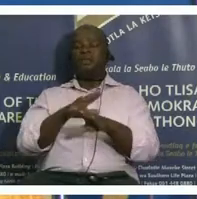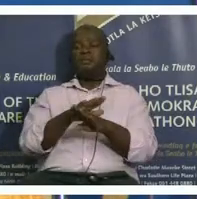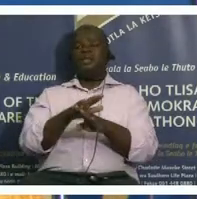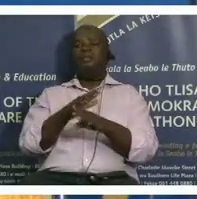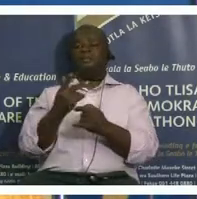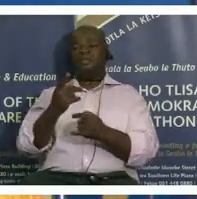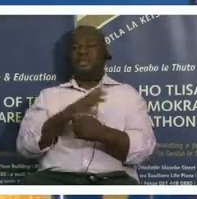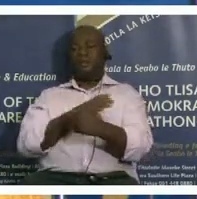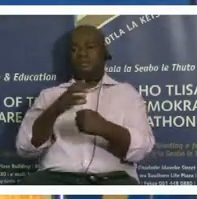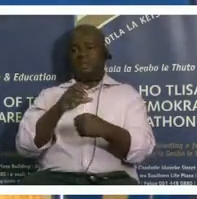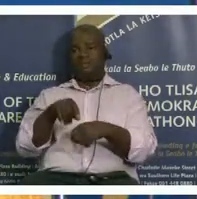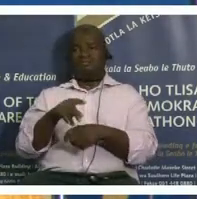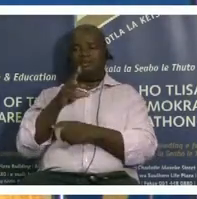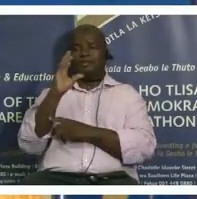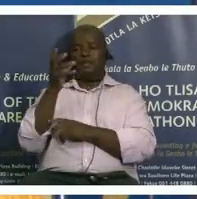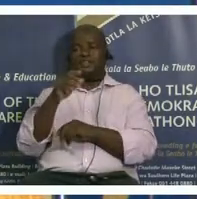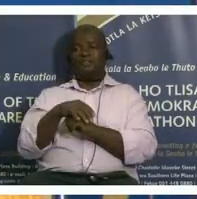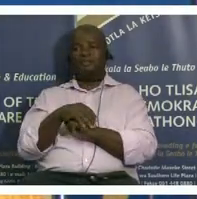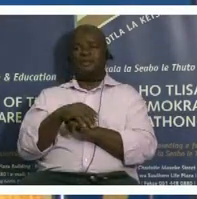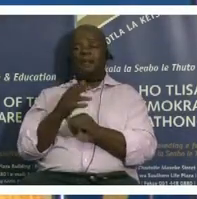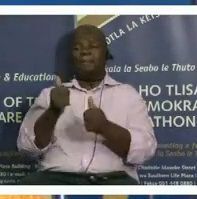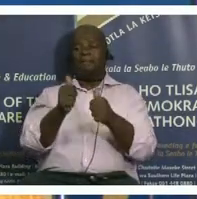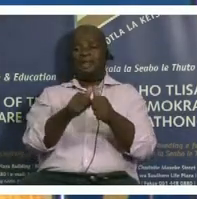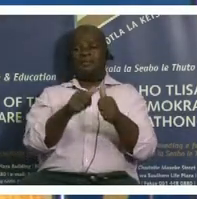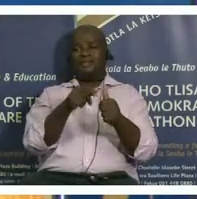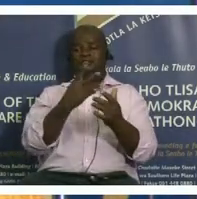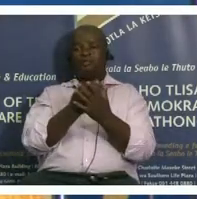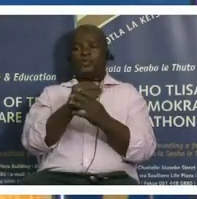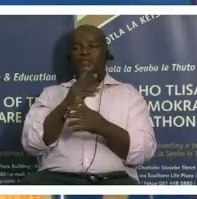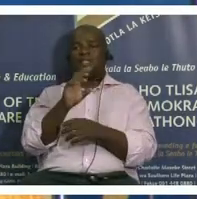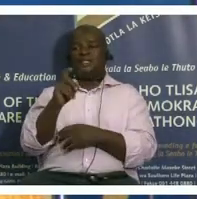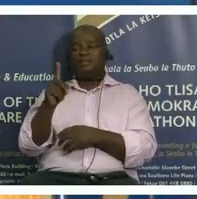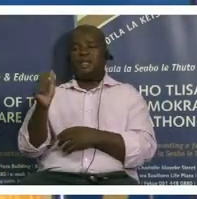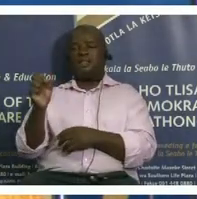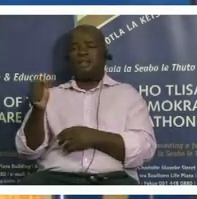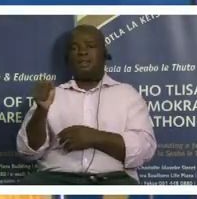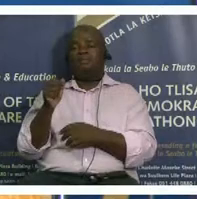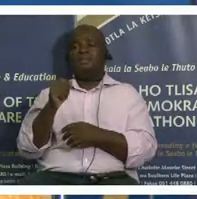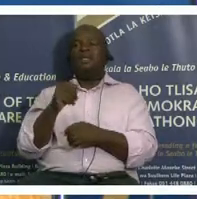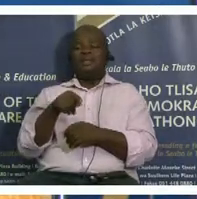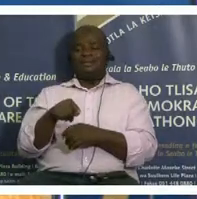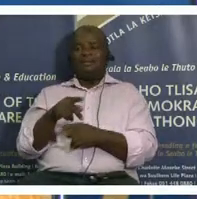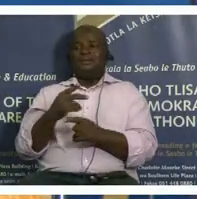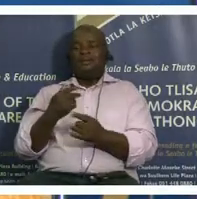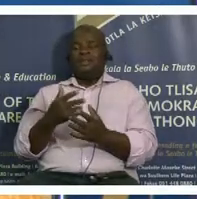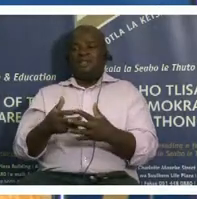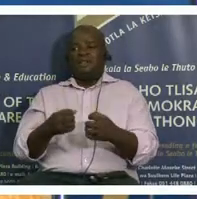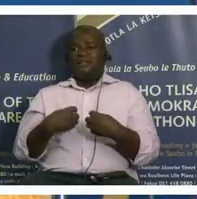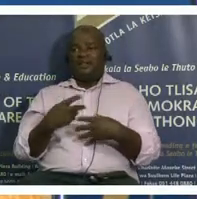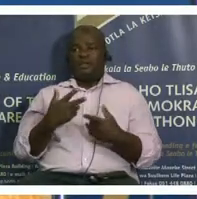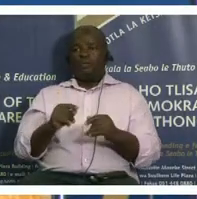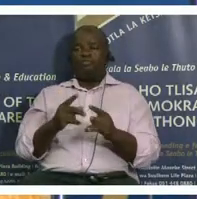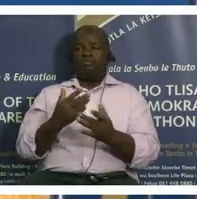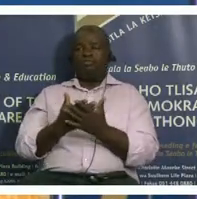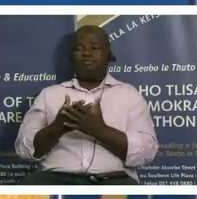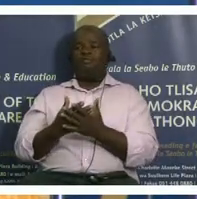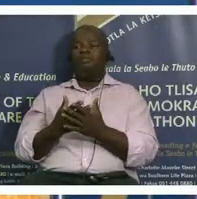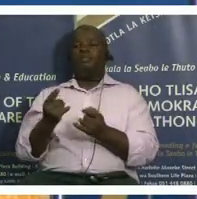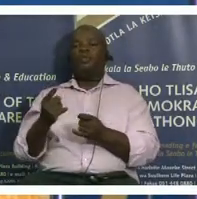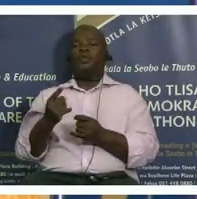capacity. Partnership with the DBSA has resulted in the increased infrastructure